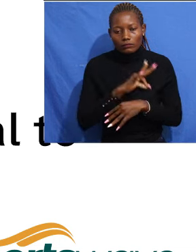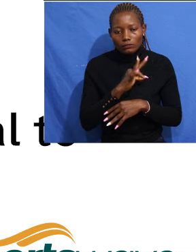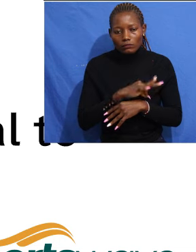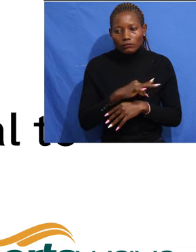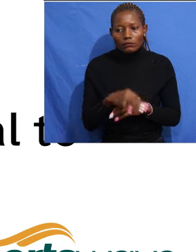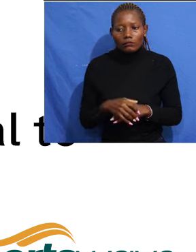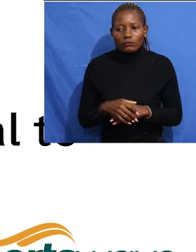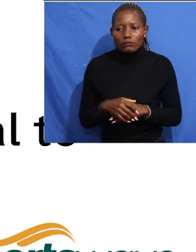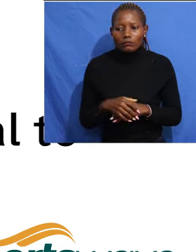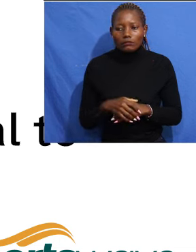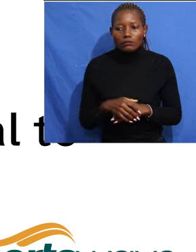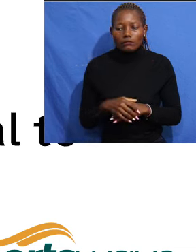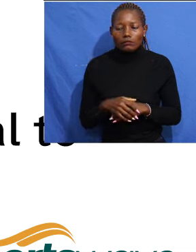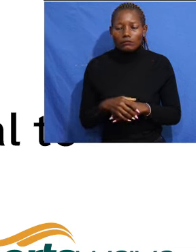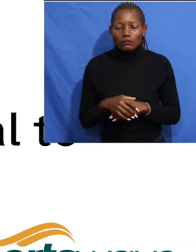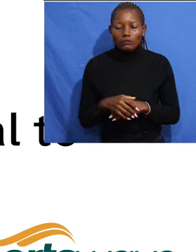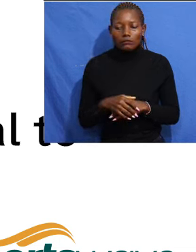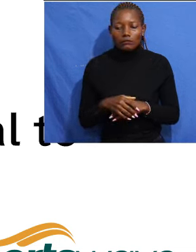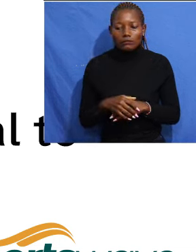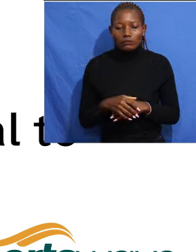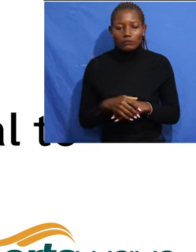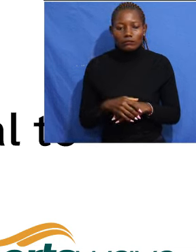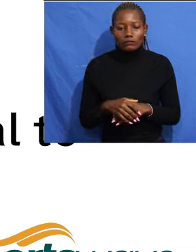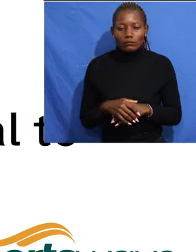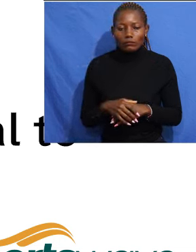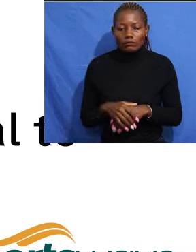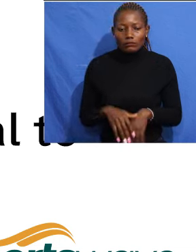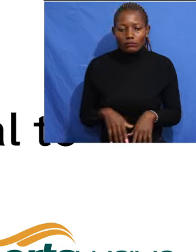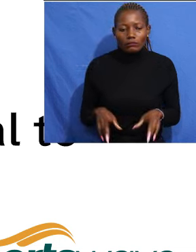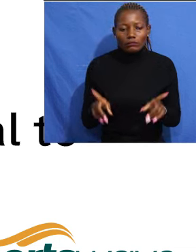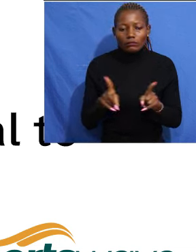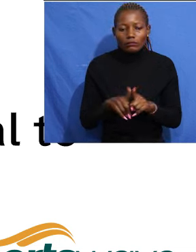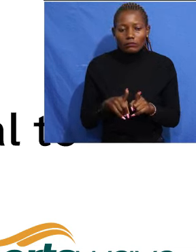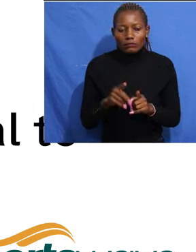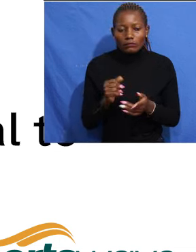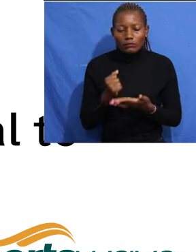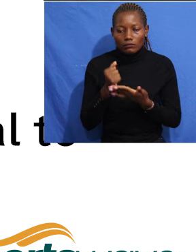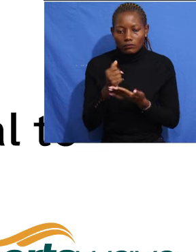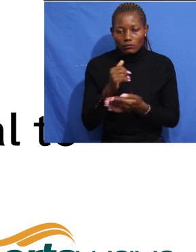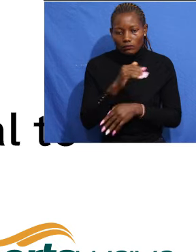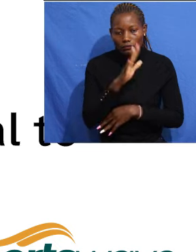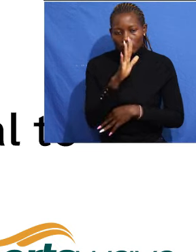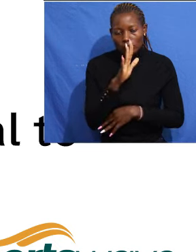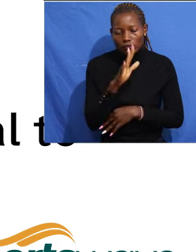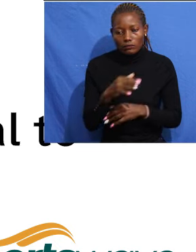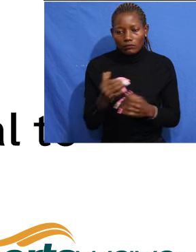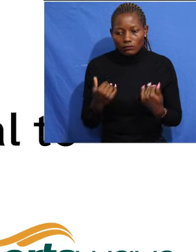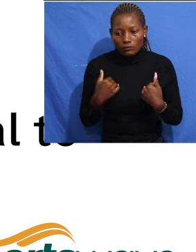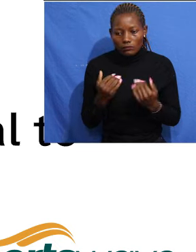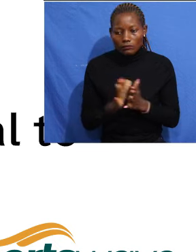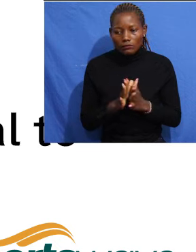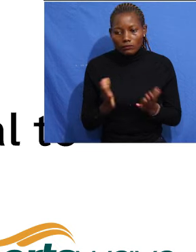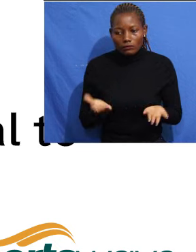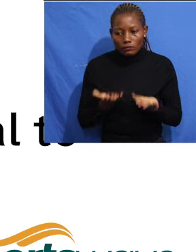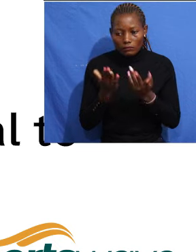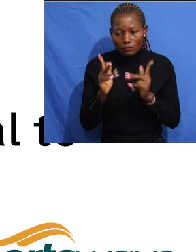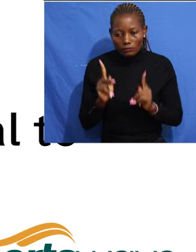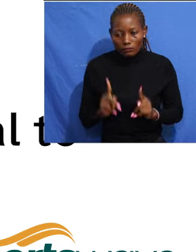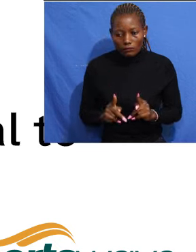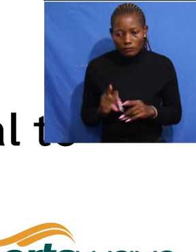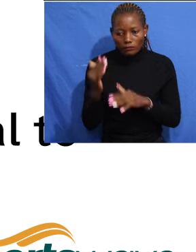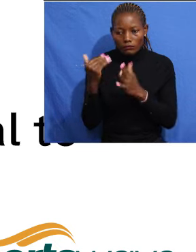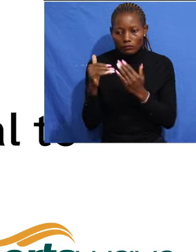it compensates for sleep deprivation and suppresses afternoon sleepiness and improves physical performance.